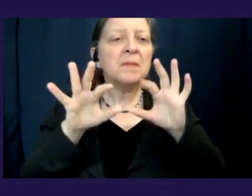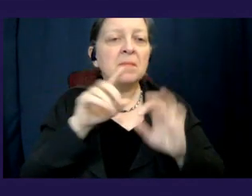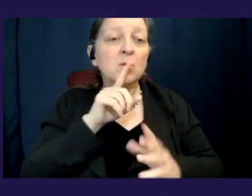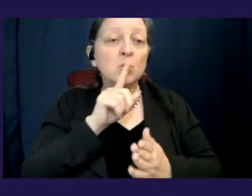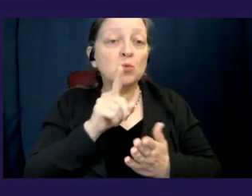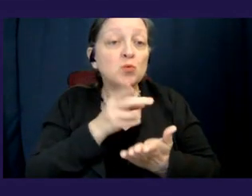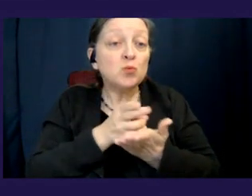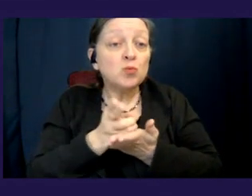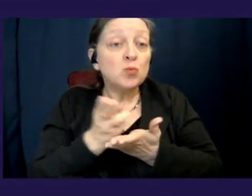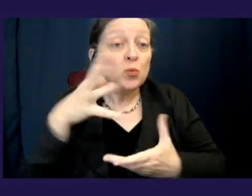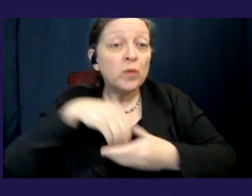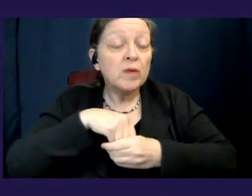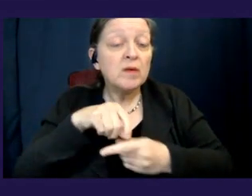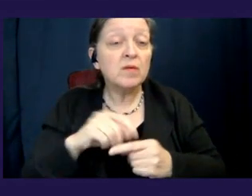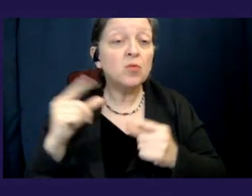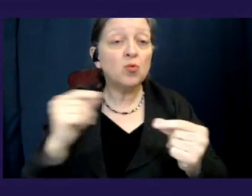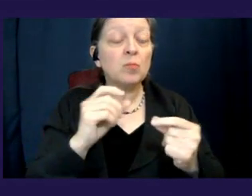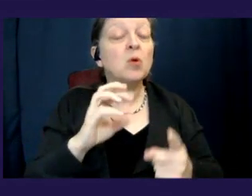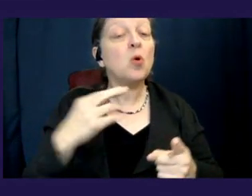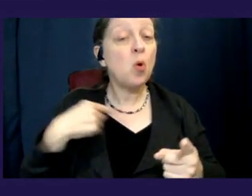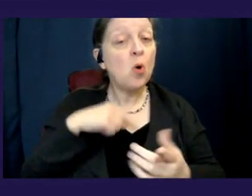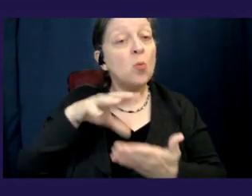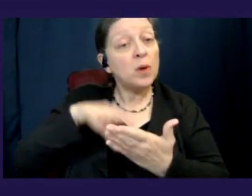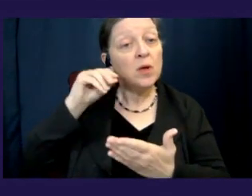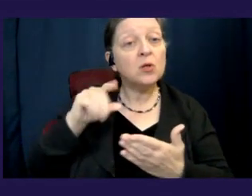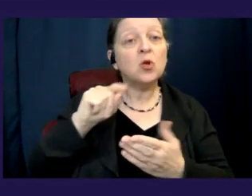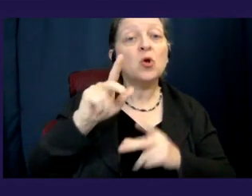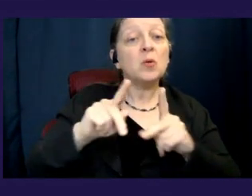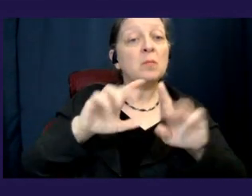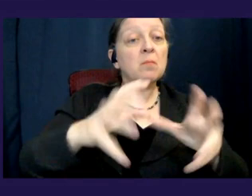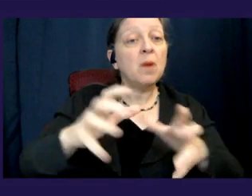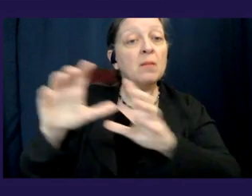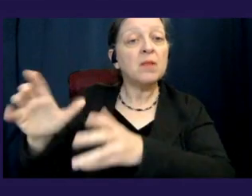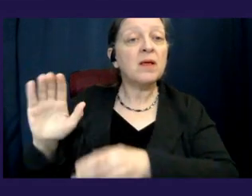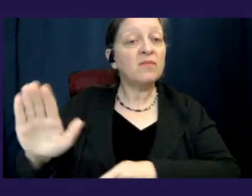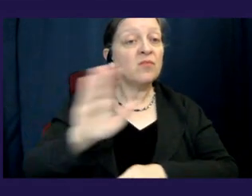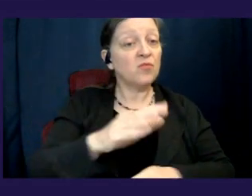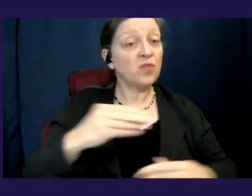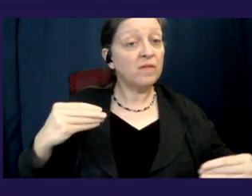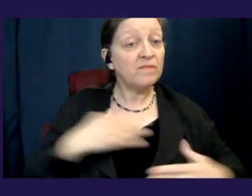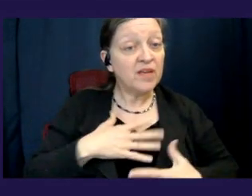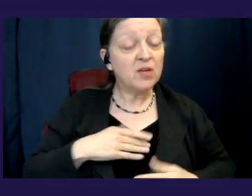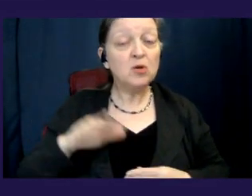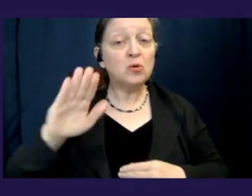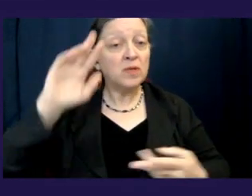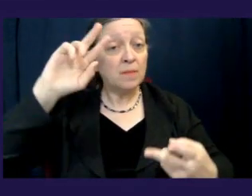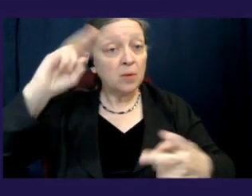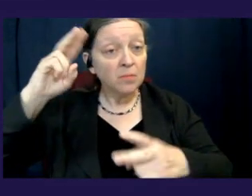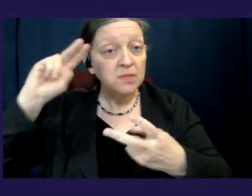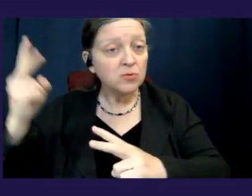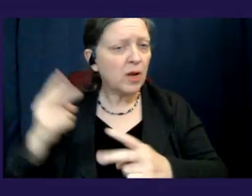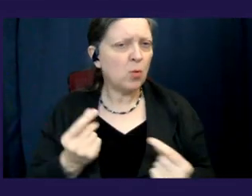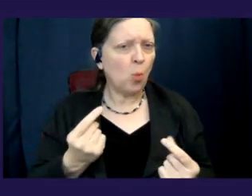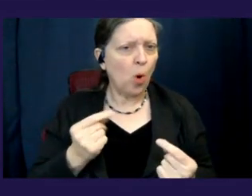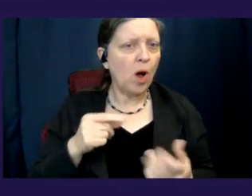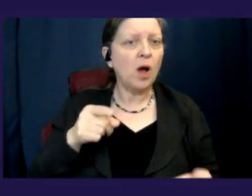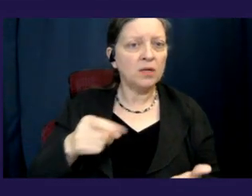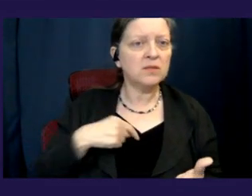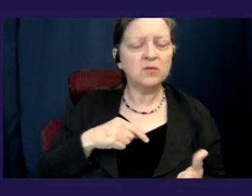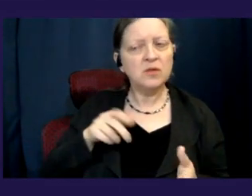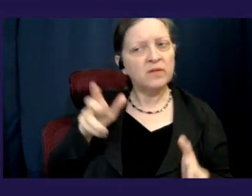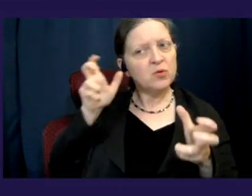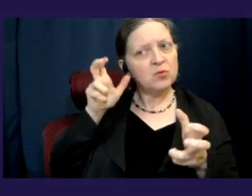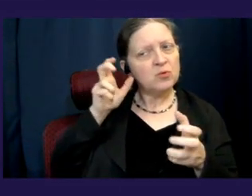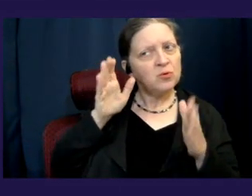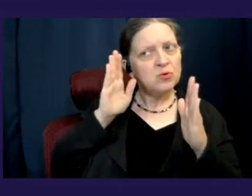what some of the fears of different populations are, what some of their misunderstandings and concerns are. And so if you use rumor, you can position the